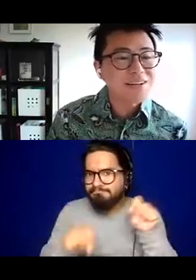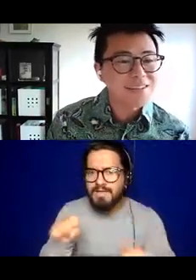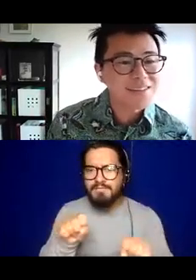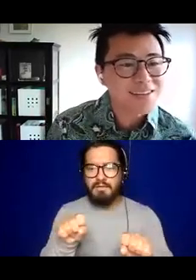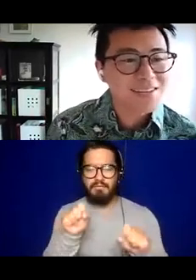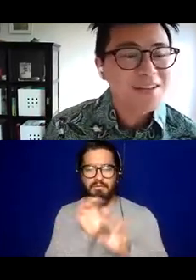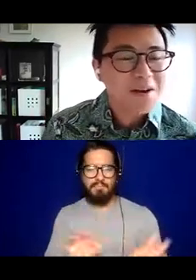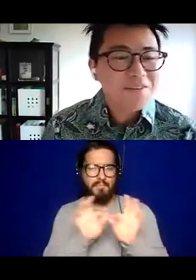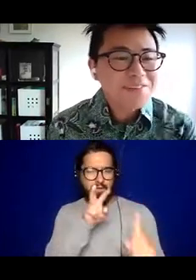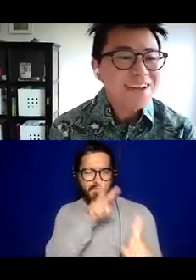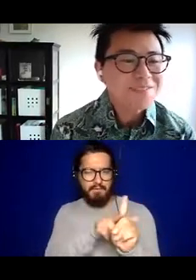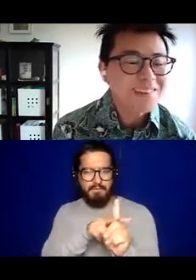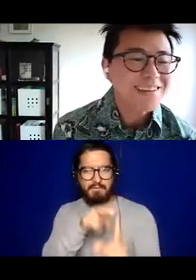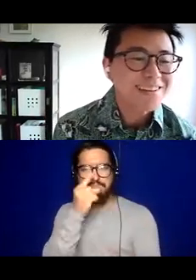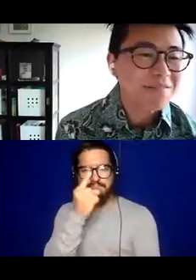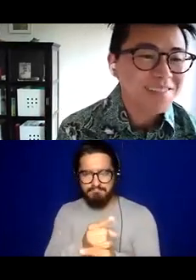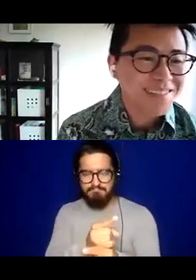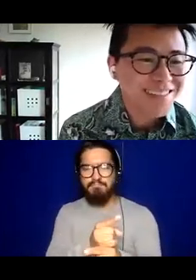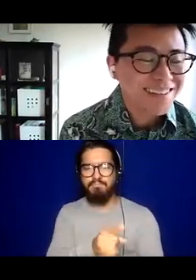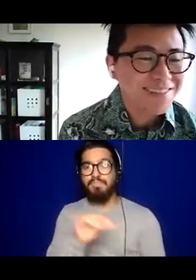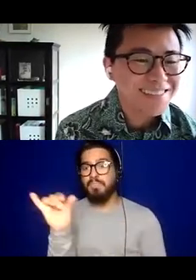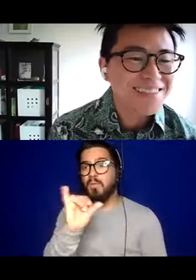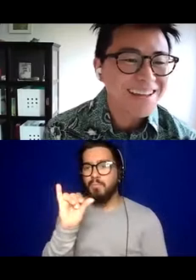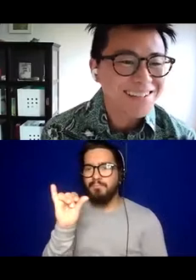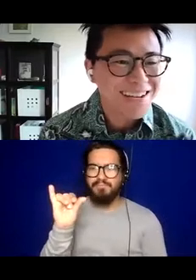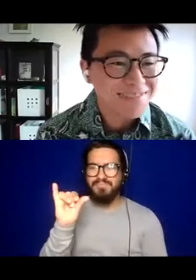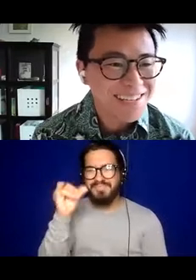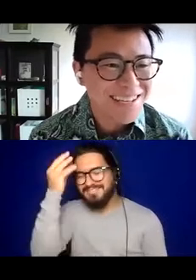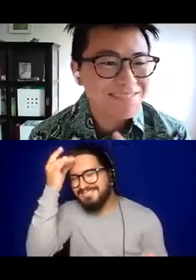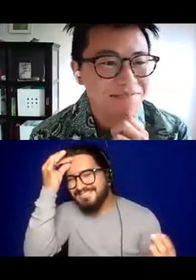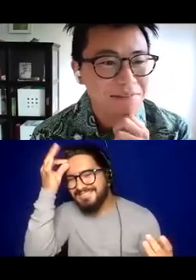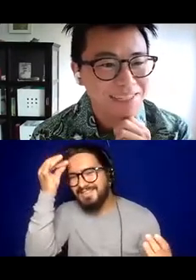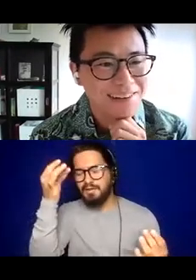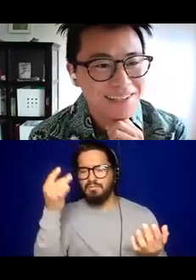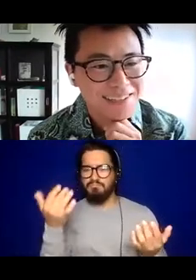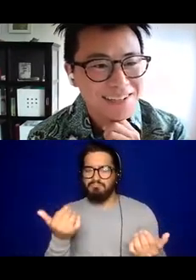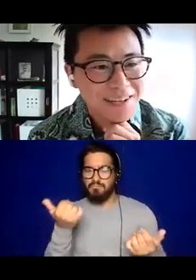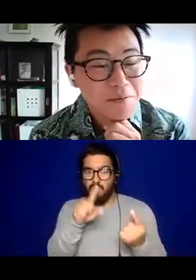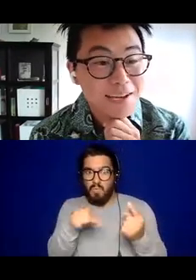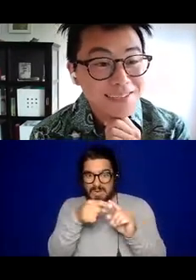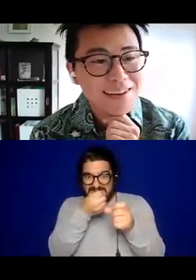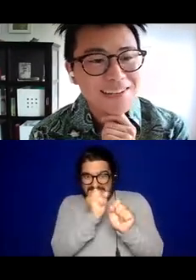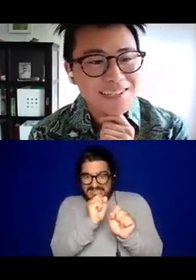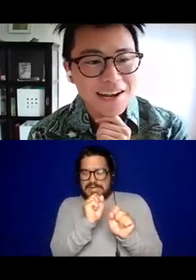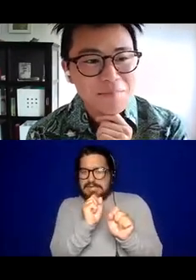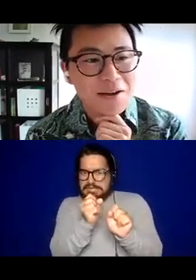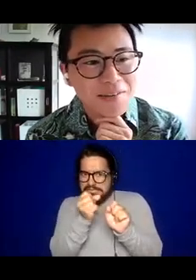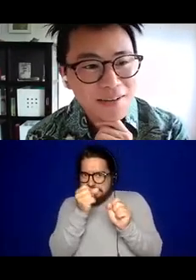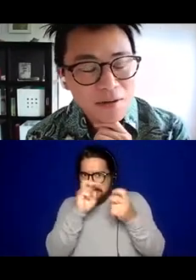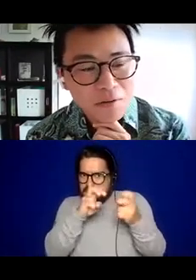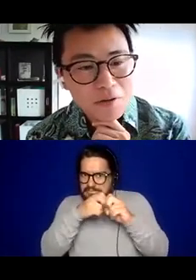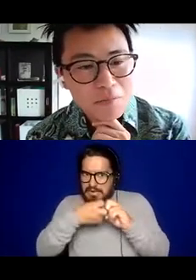low touch. I think oftentimes we think about what's the lightest touch we can take when we have a security incident, because it's hard to talk